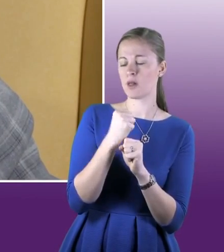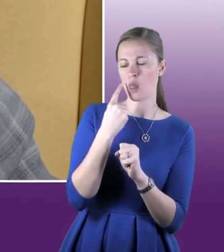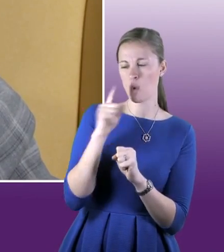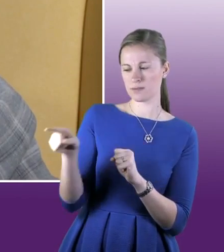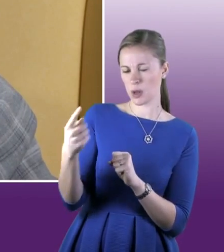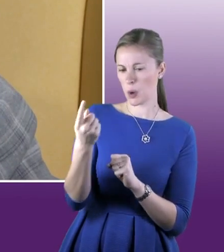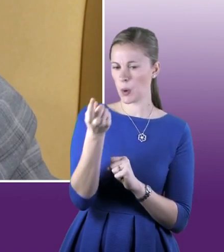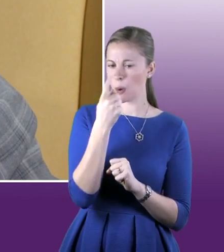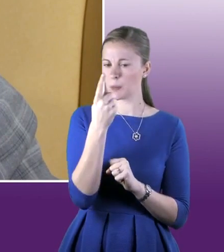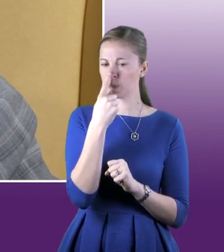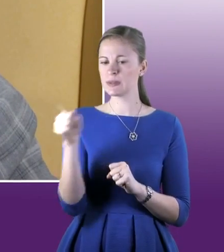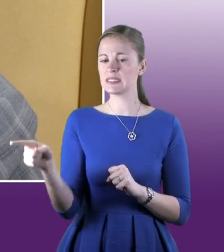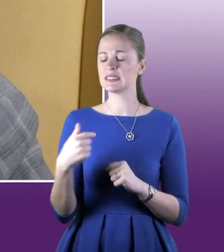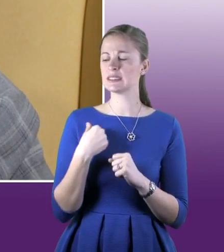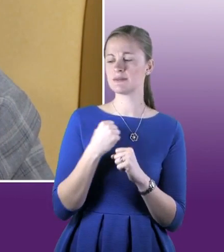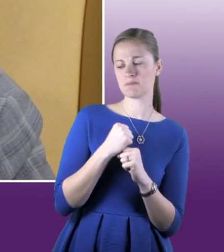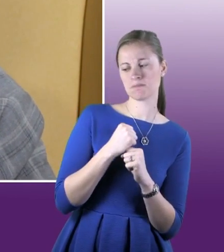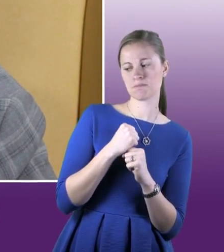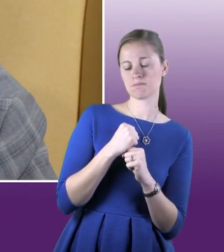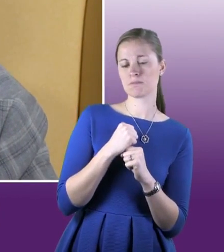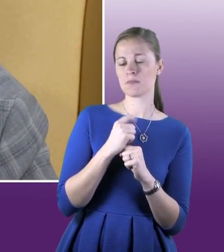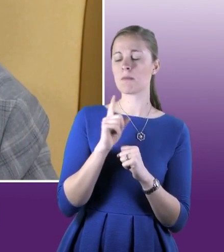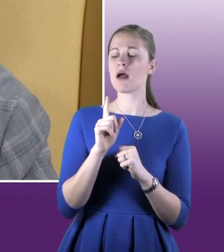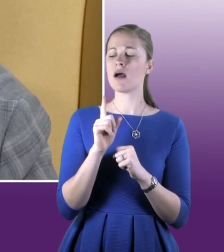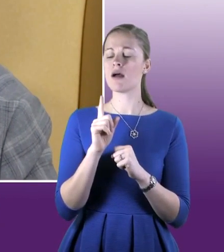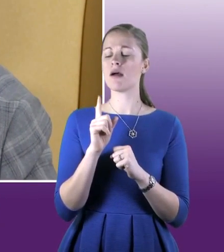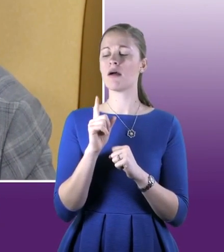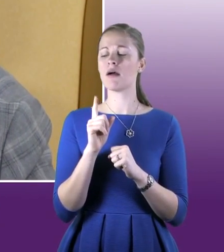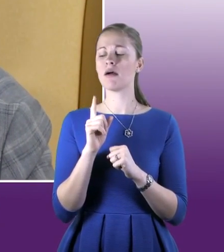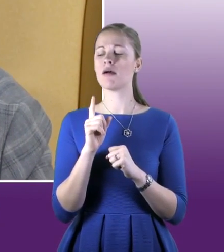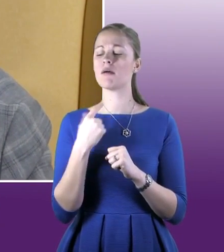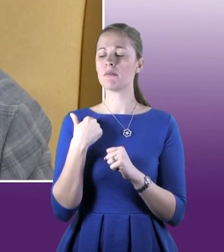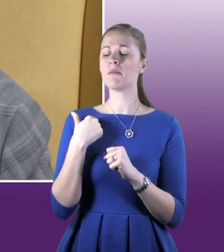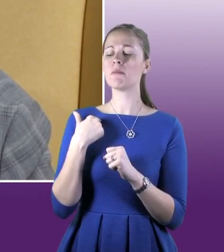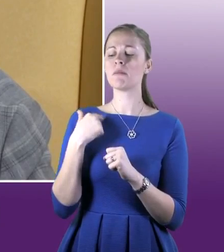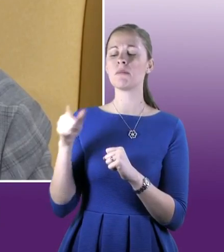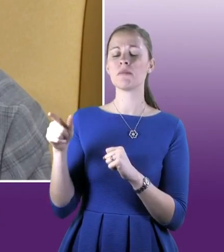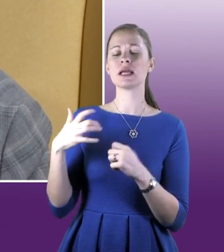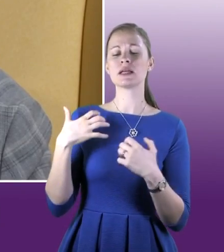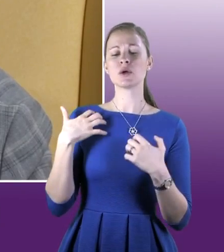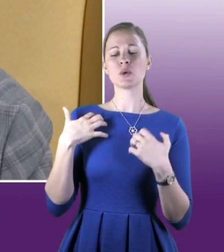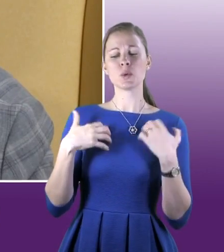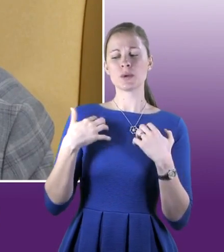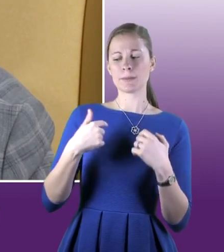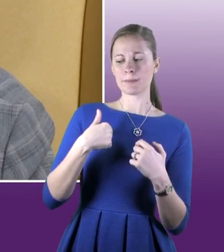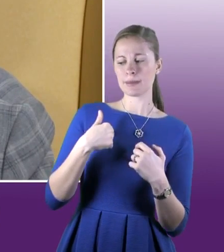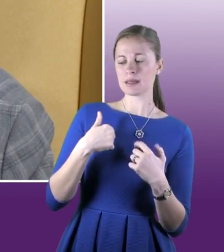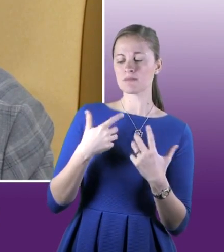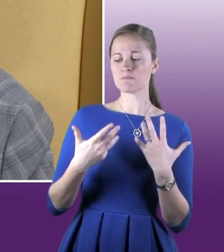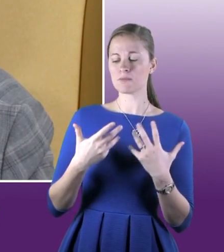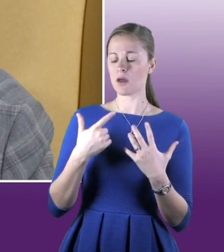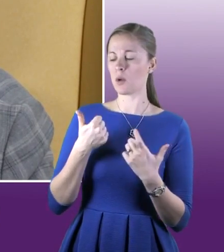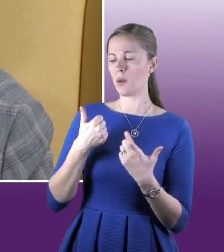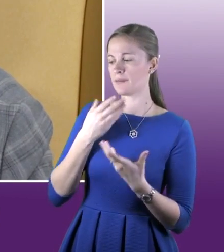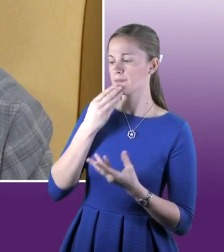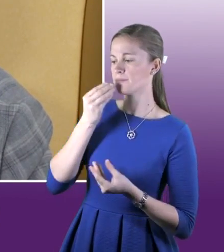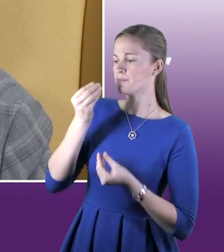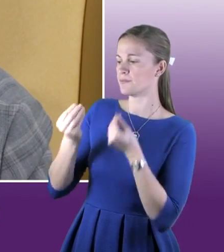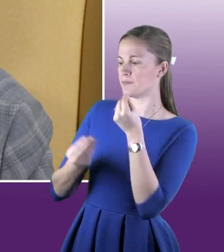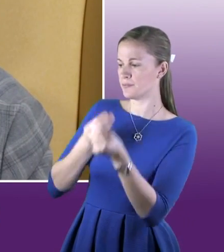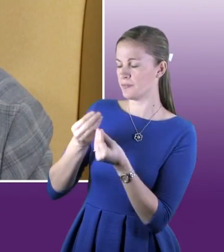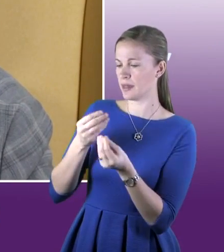just being nosy. But then I could tell she was interested in me, so I explained